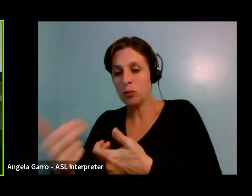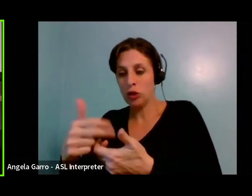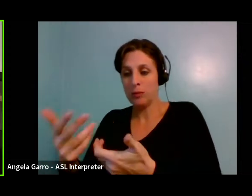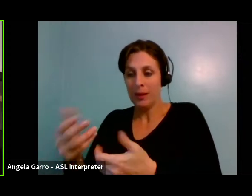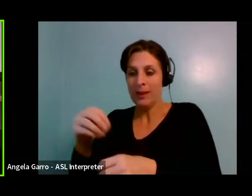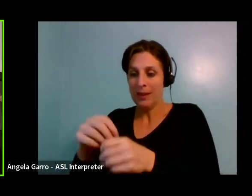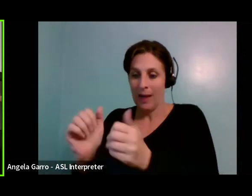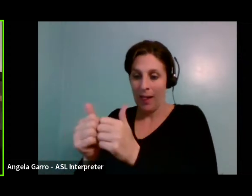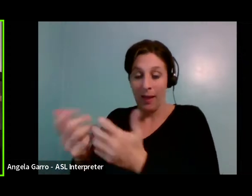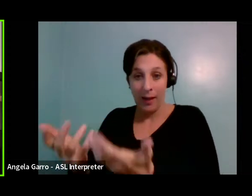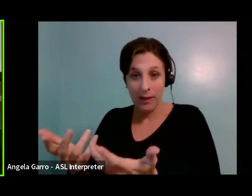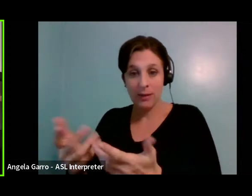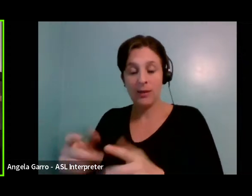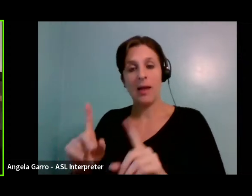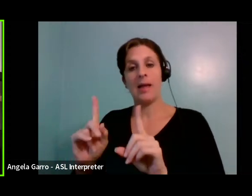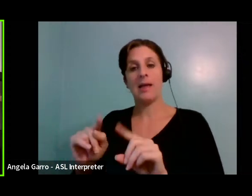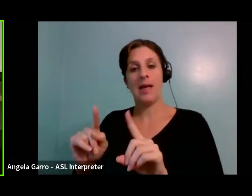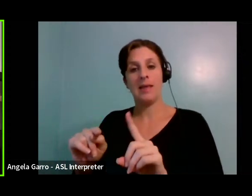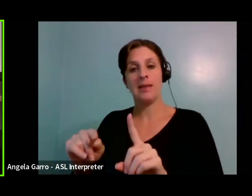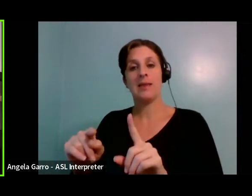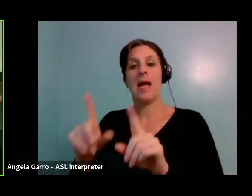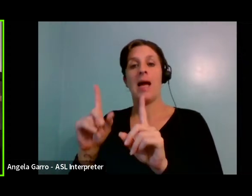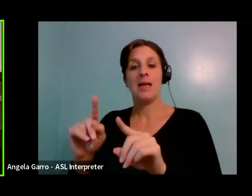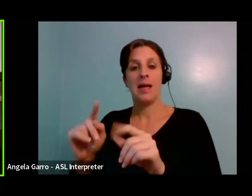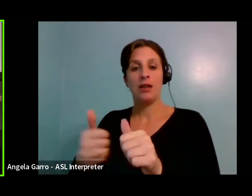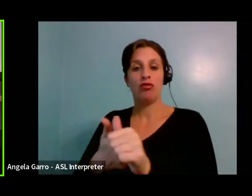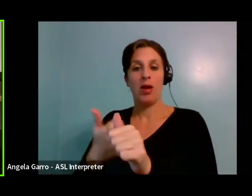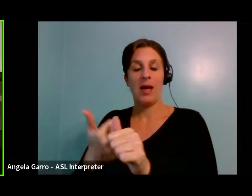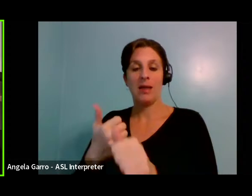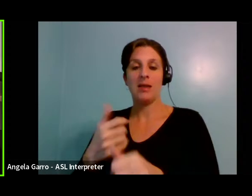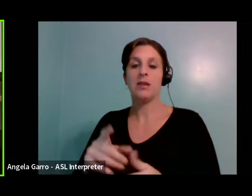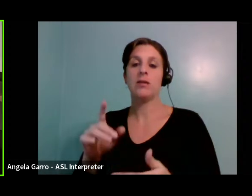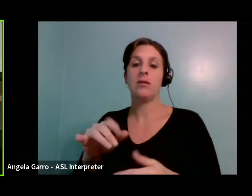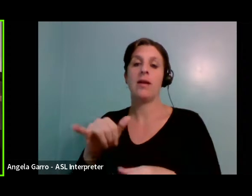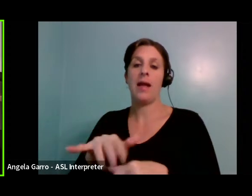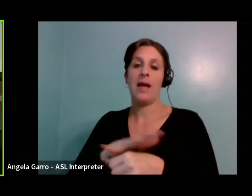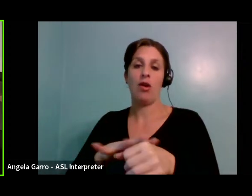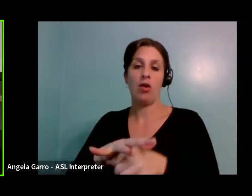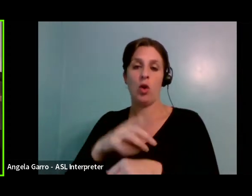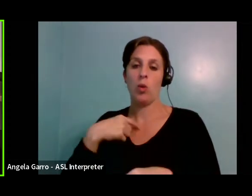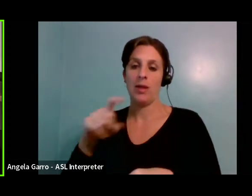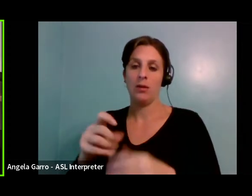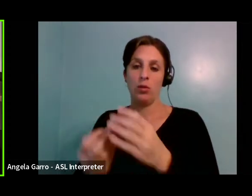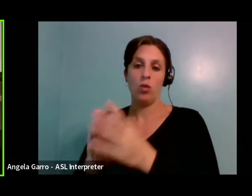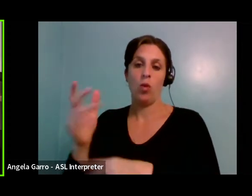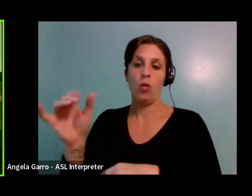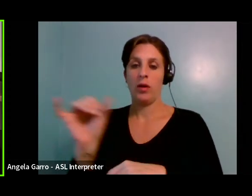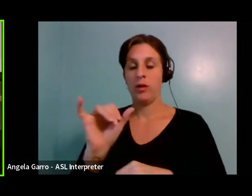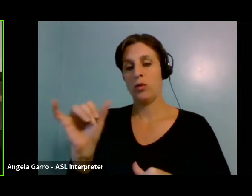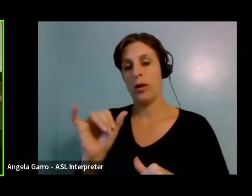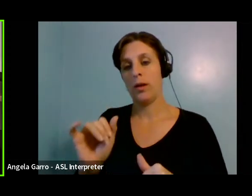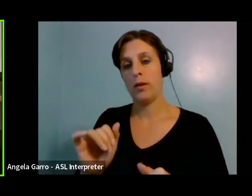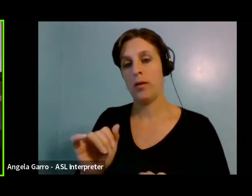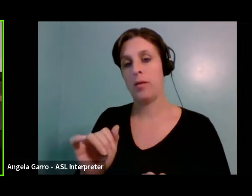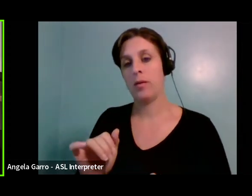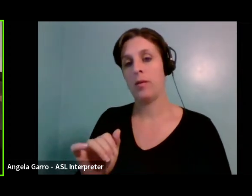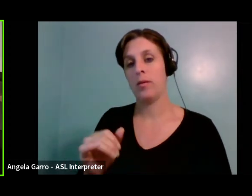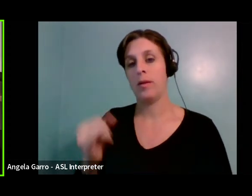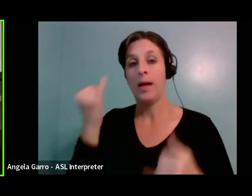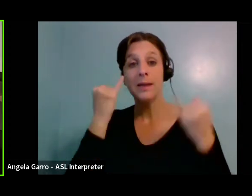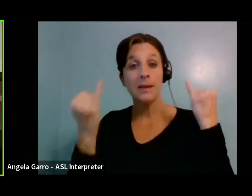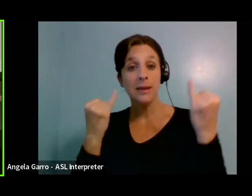athletics? Attendance and attendance tracking is an area where we need to grow as well. And so